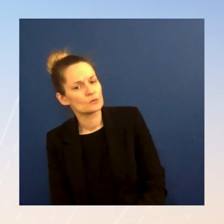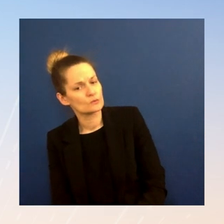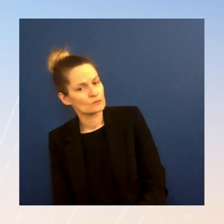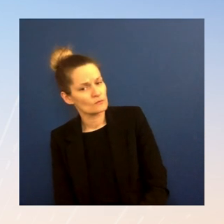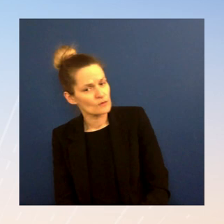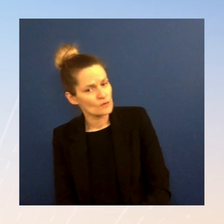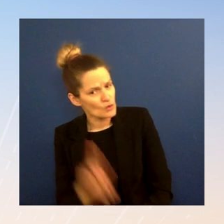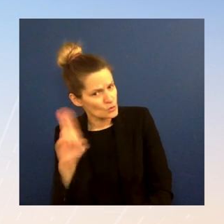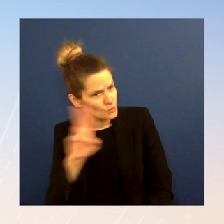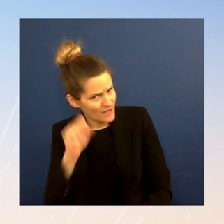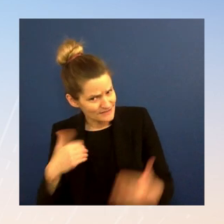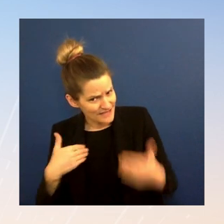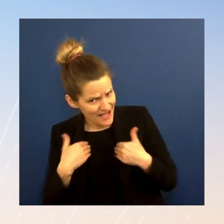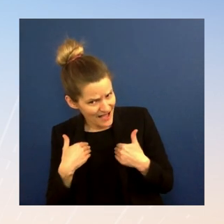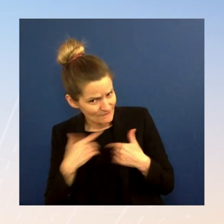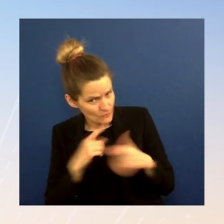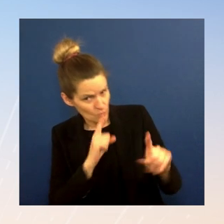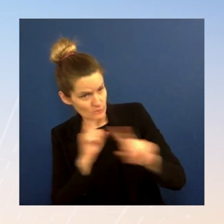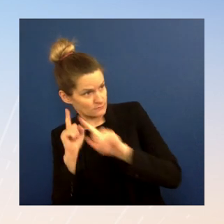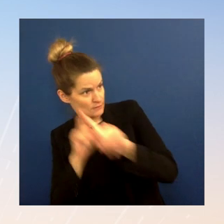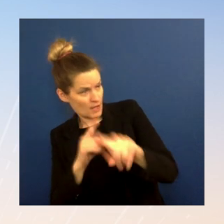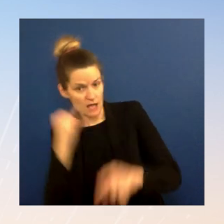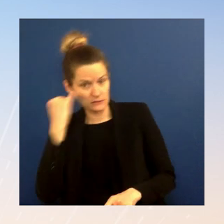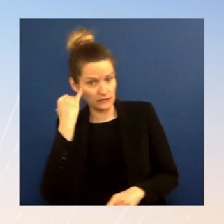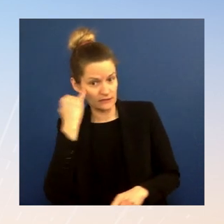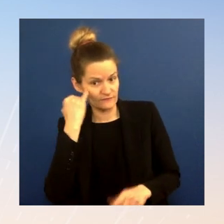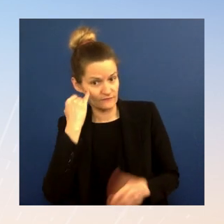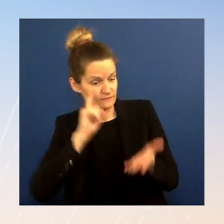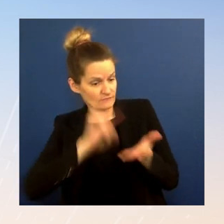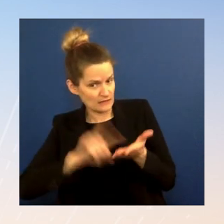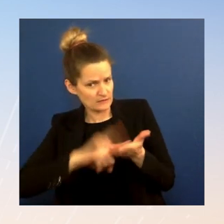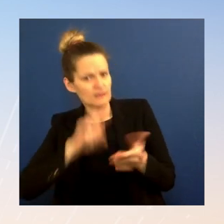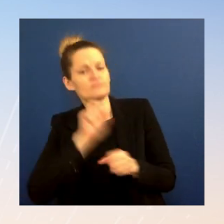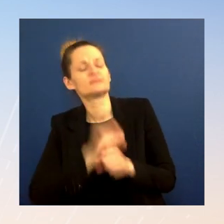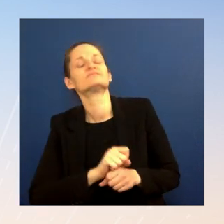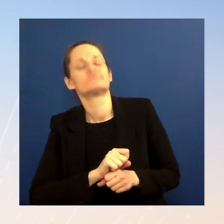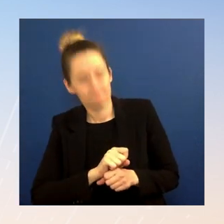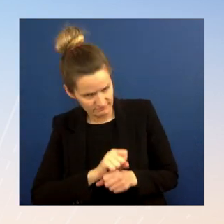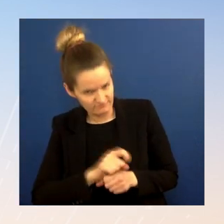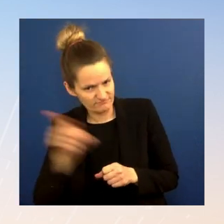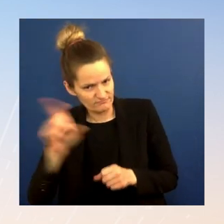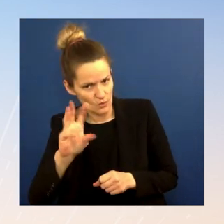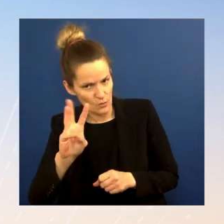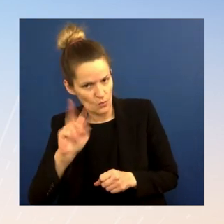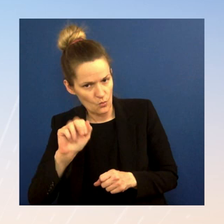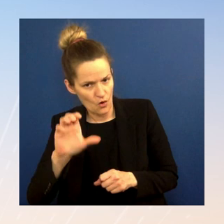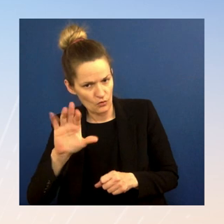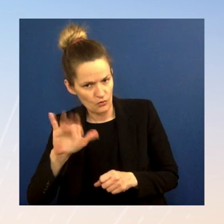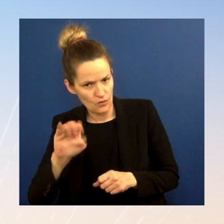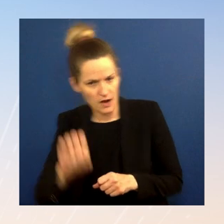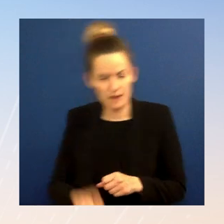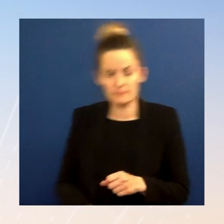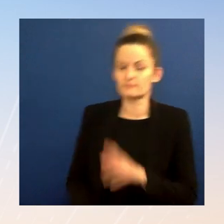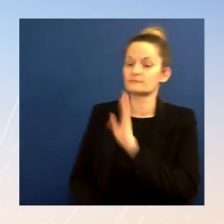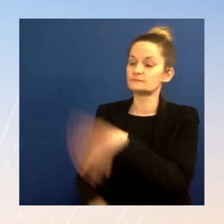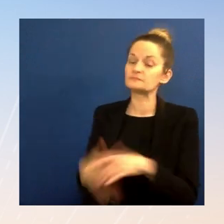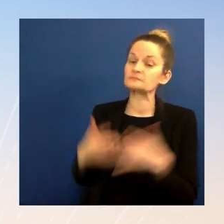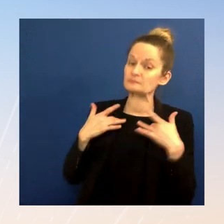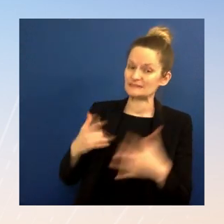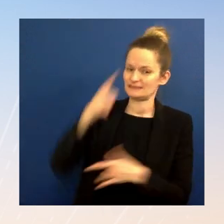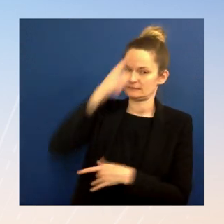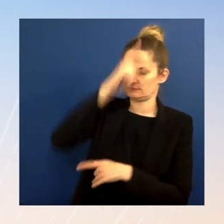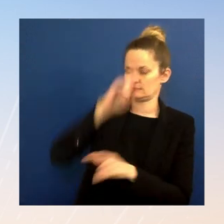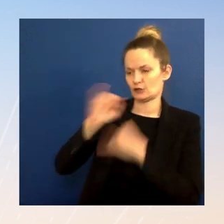investigation does conclude that there were war crimes? It's an international response, and it goes through the these international systems for a reason.